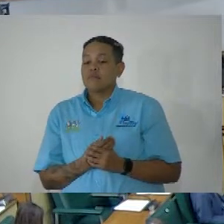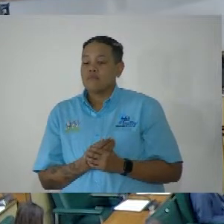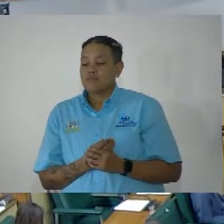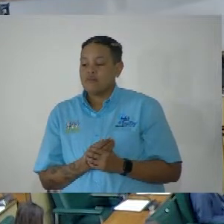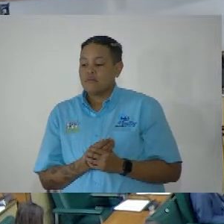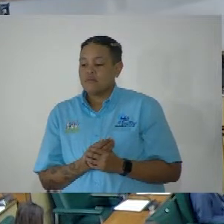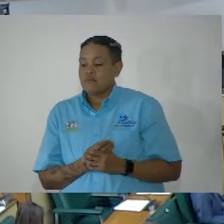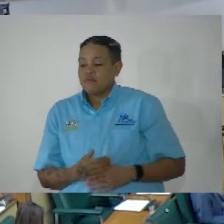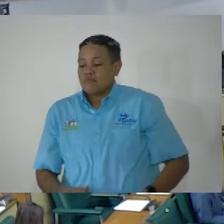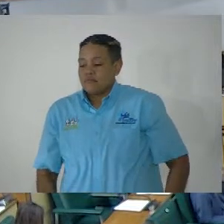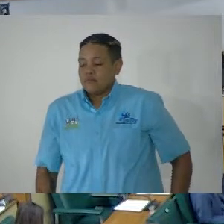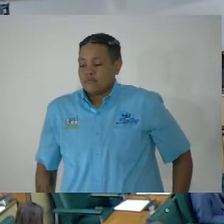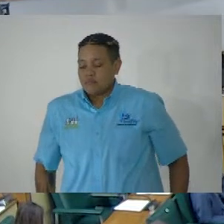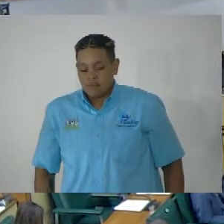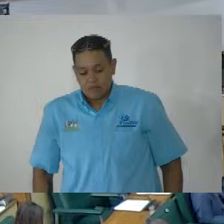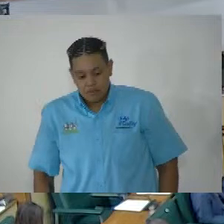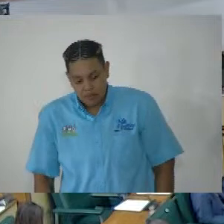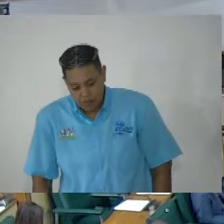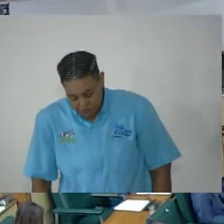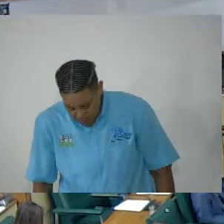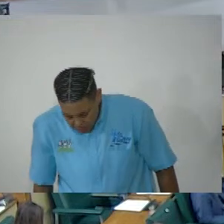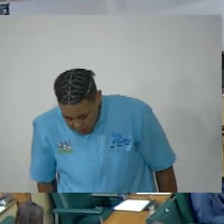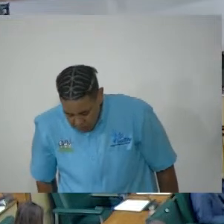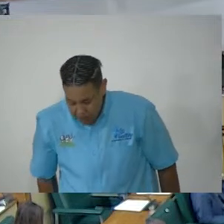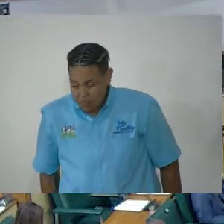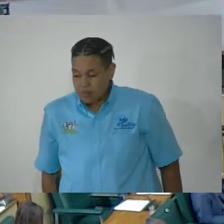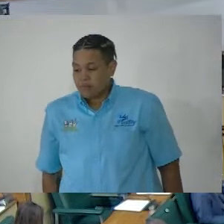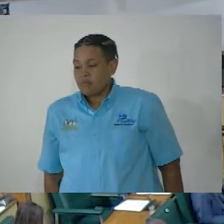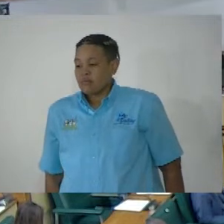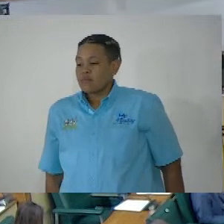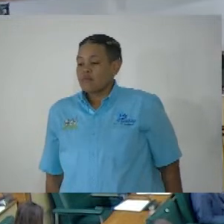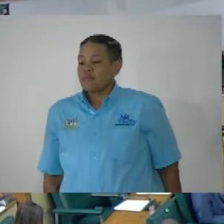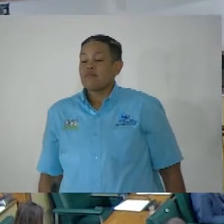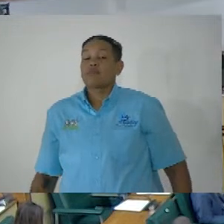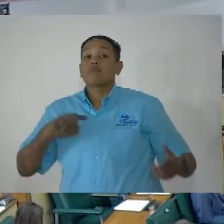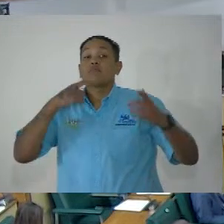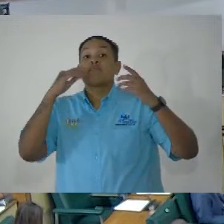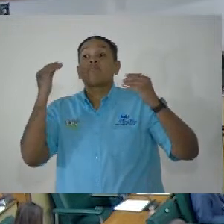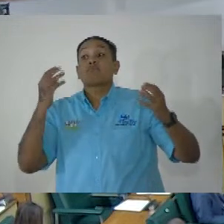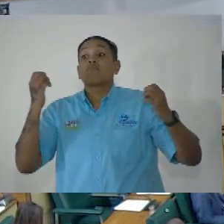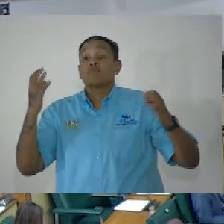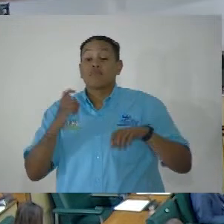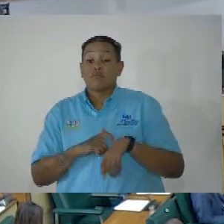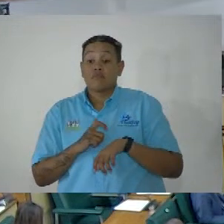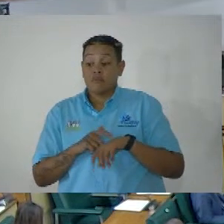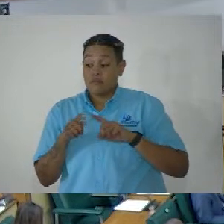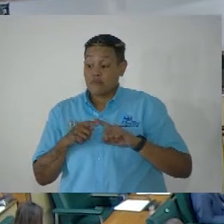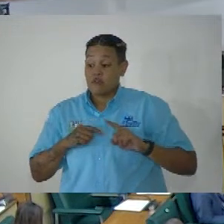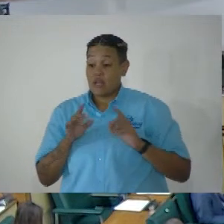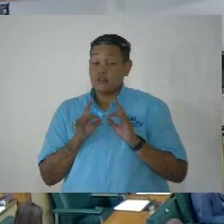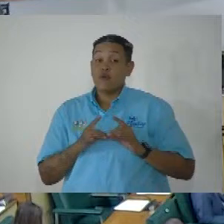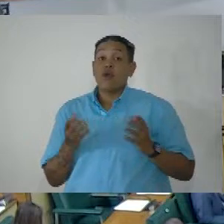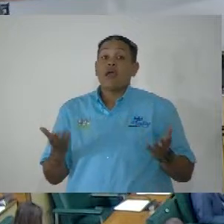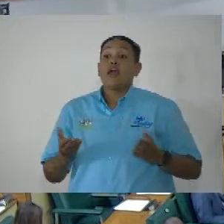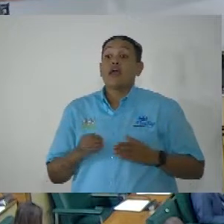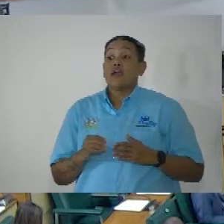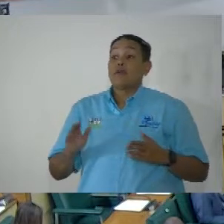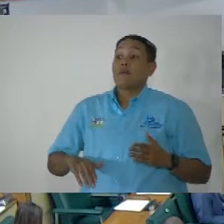because I had indicated on many occasions when I spoke in the House